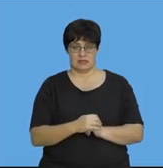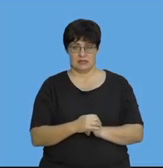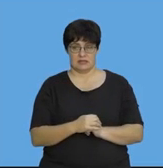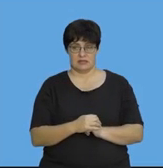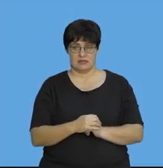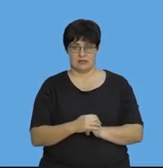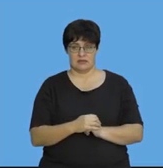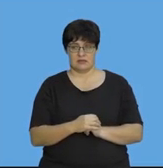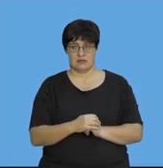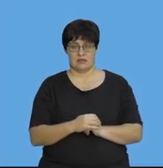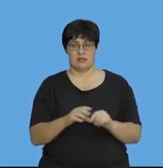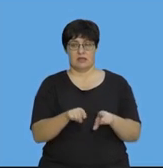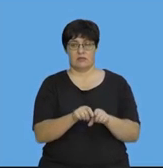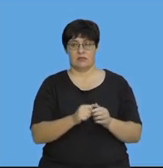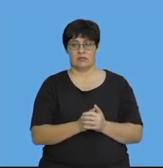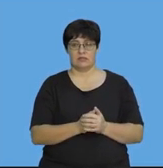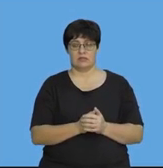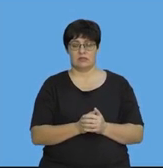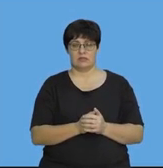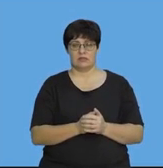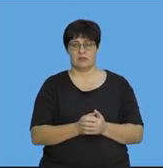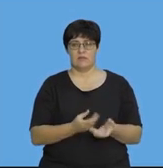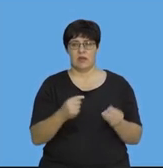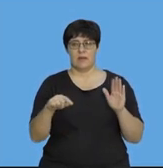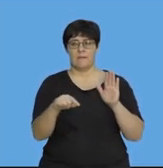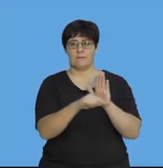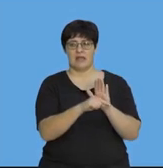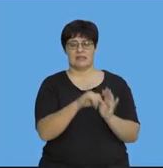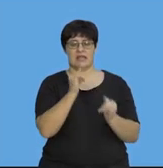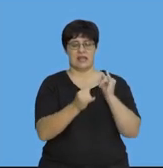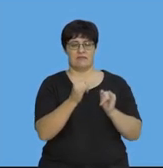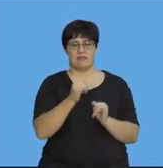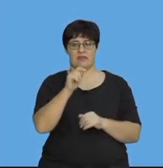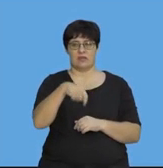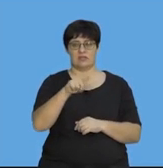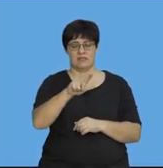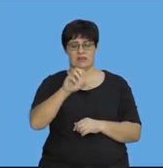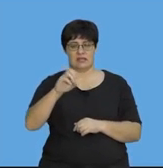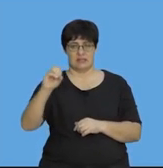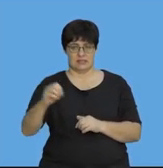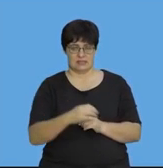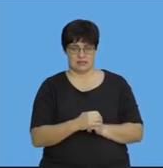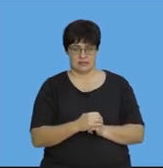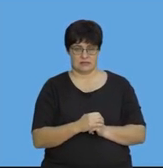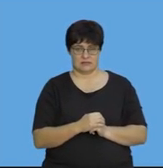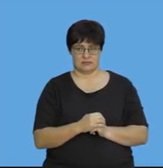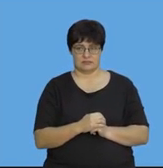1.83 minus 3, and we get minus